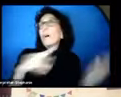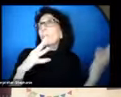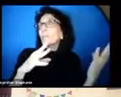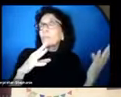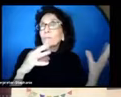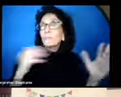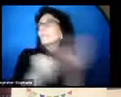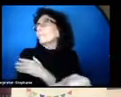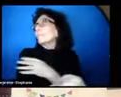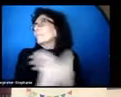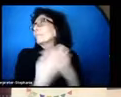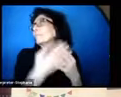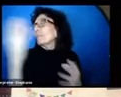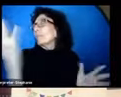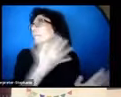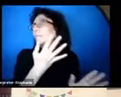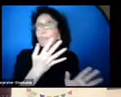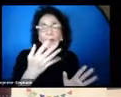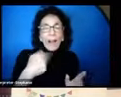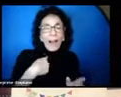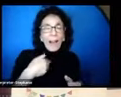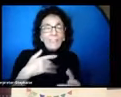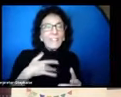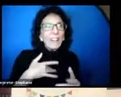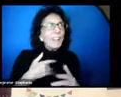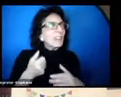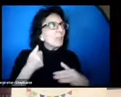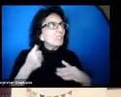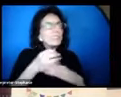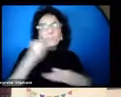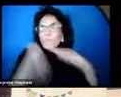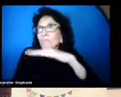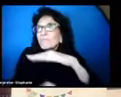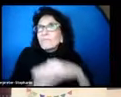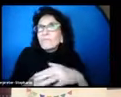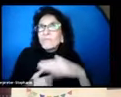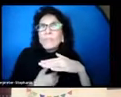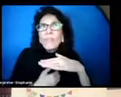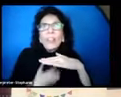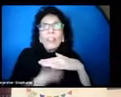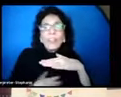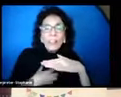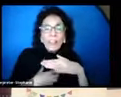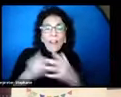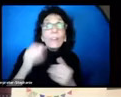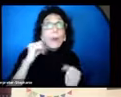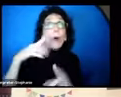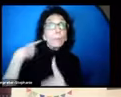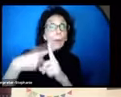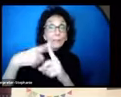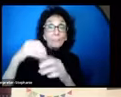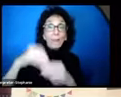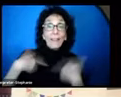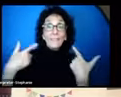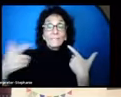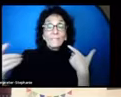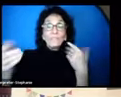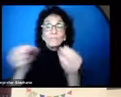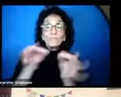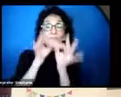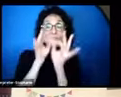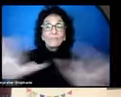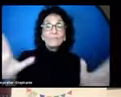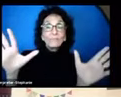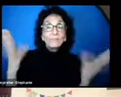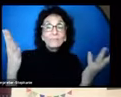I felt disgusting in the grounds. I felt like all the good that I did in life didn't matter. And I